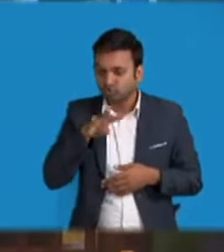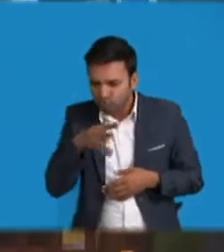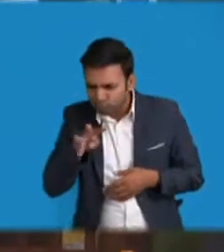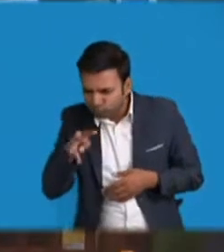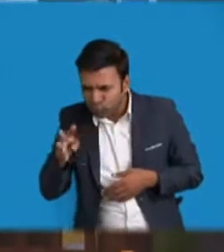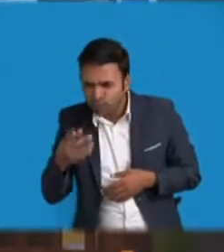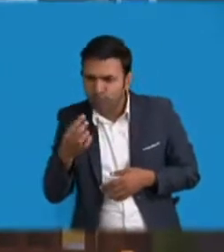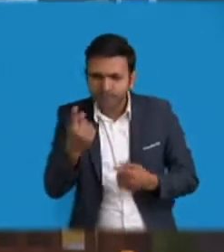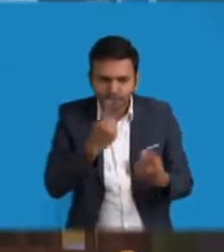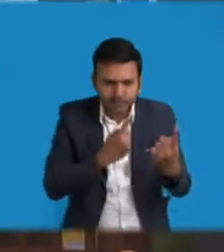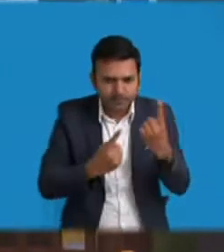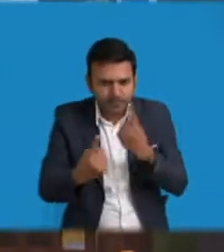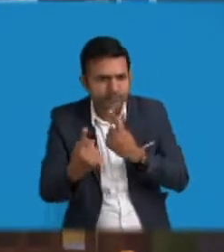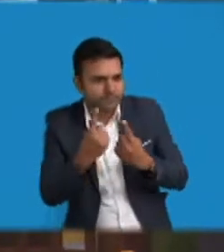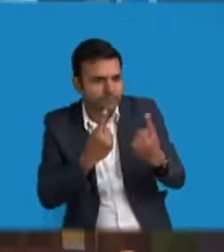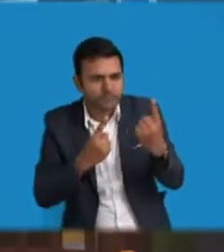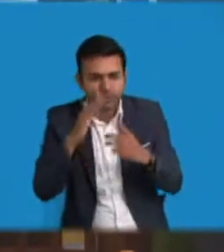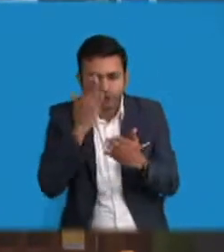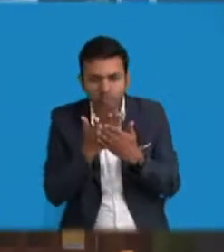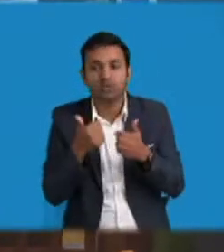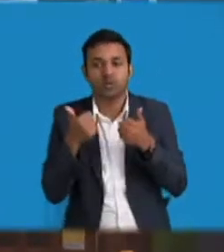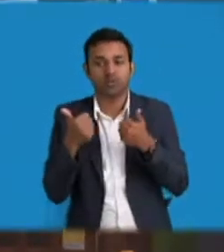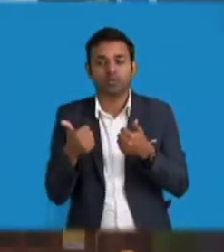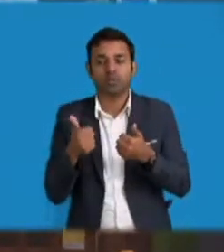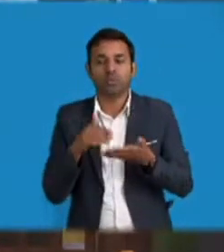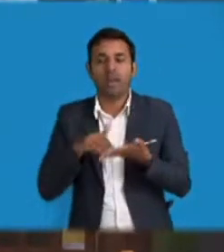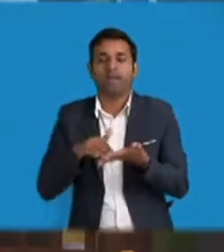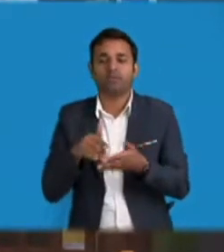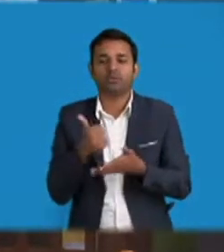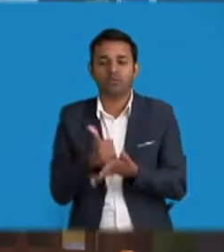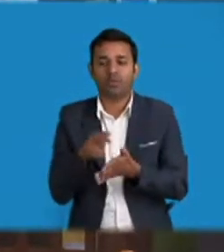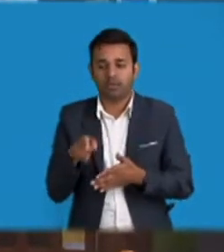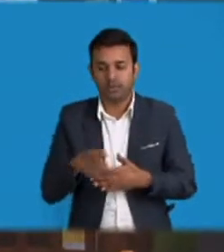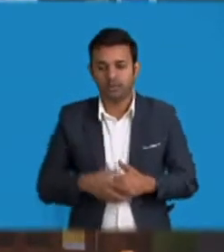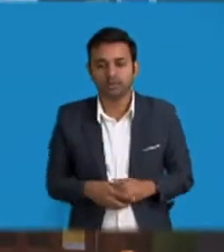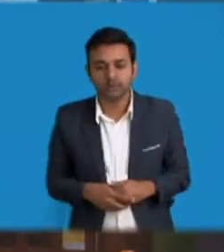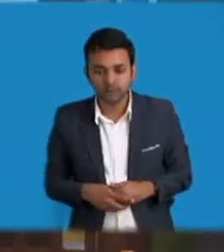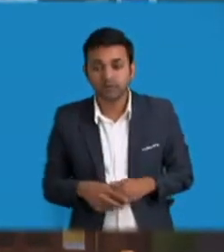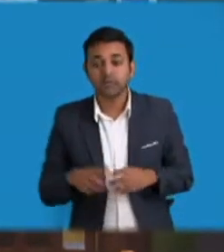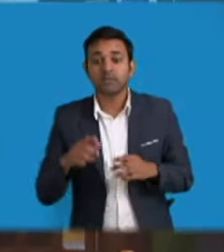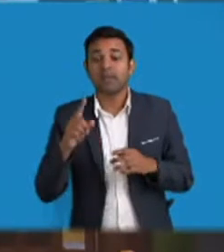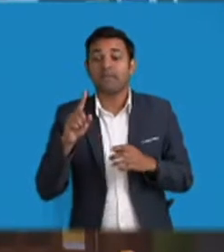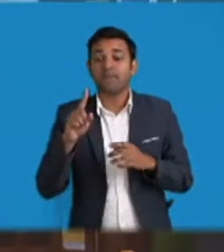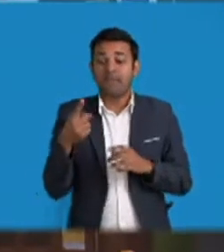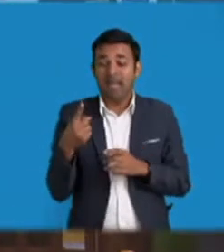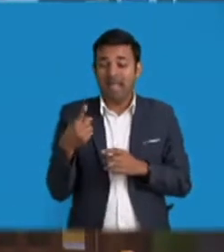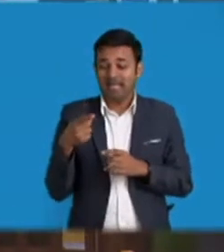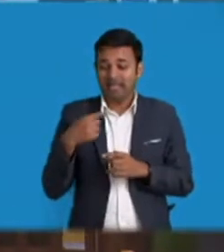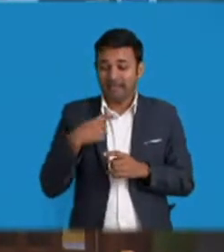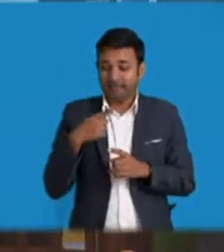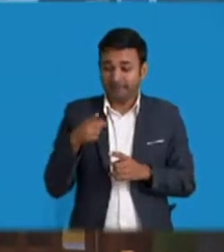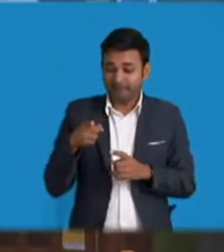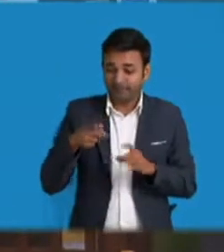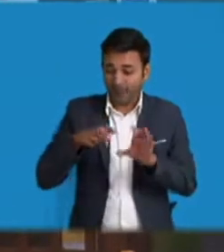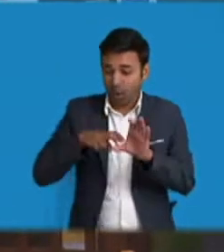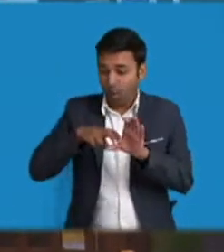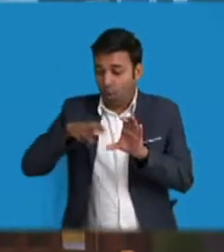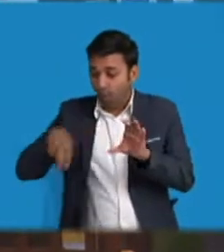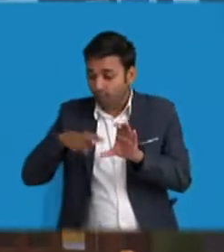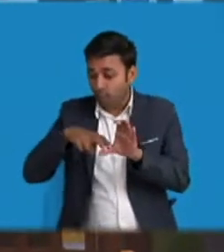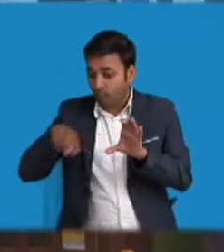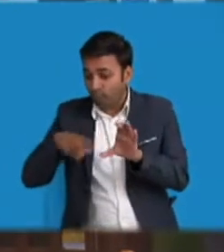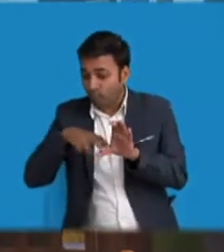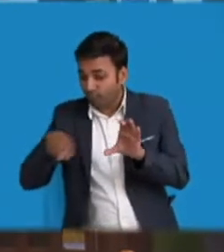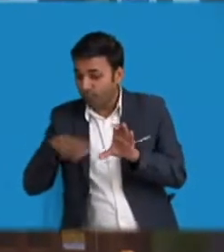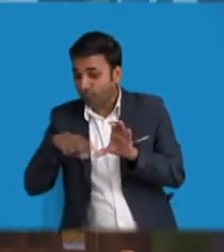particular assistance. But the dropout data is obtained the following year when we